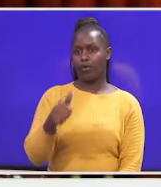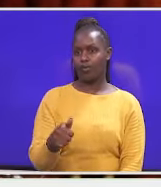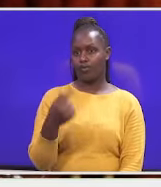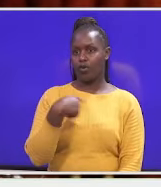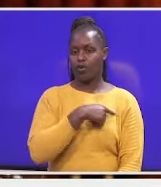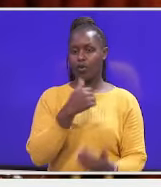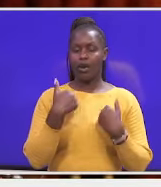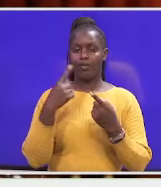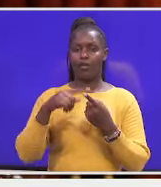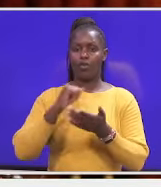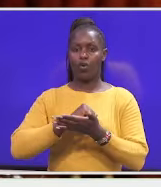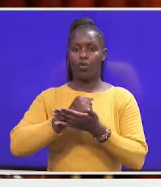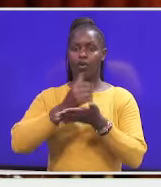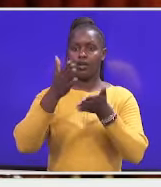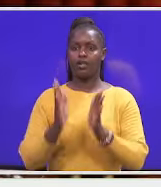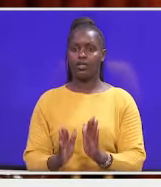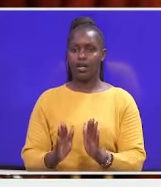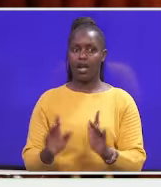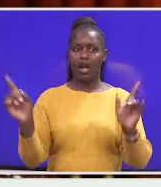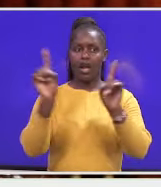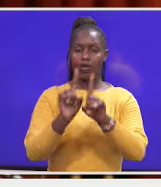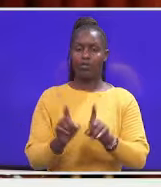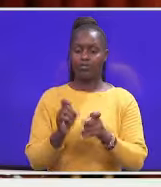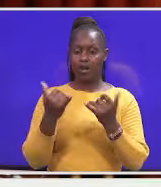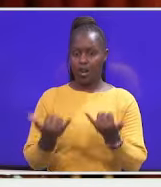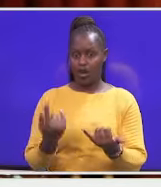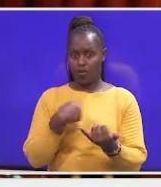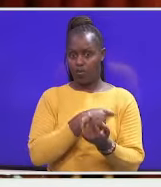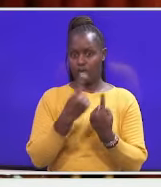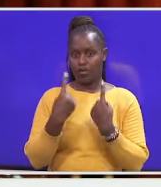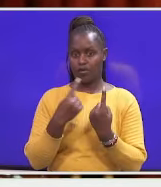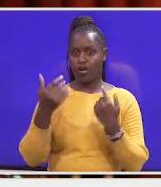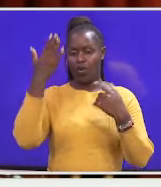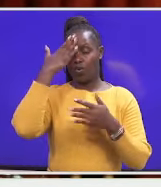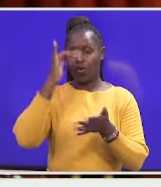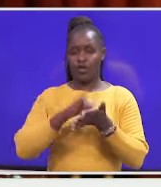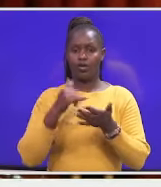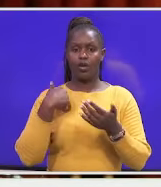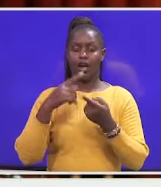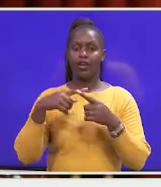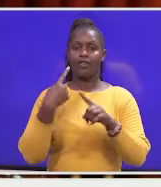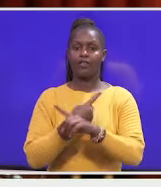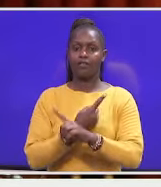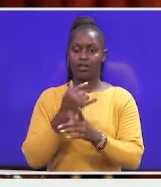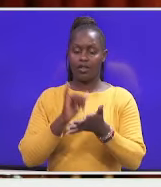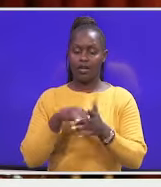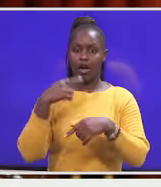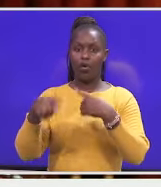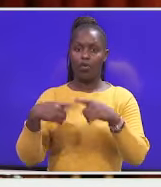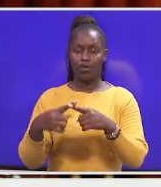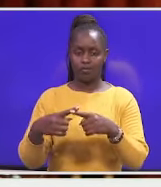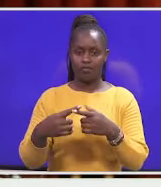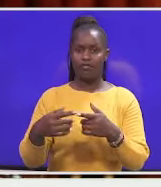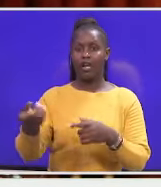ODPP, and even now as you speak, I know there are several investigations that are ongoing in